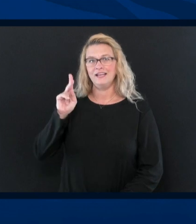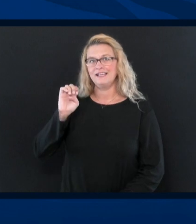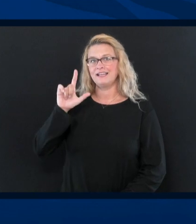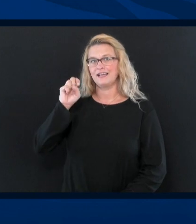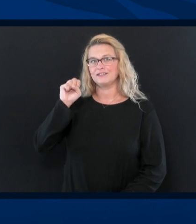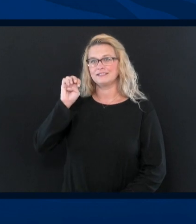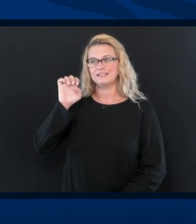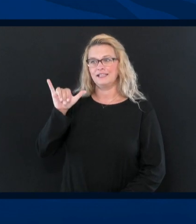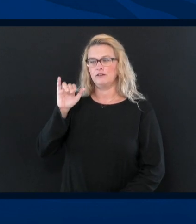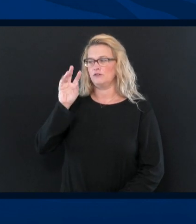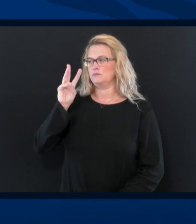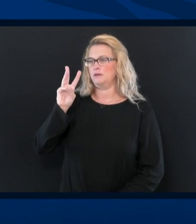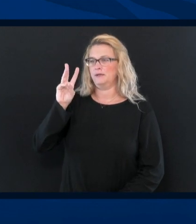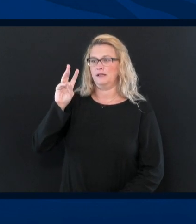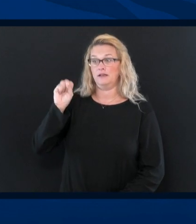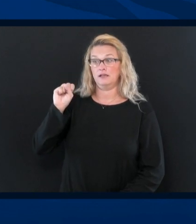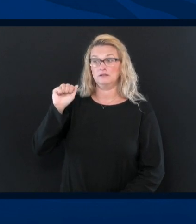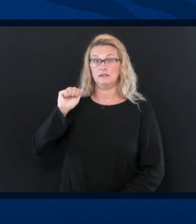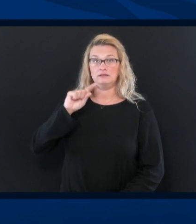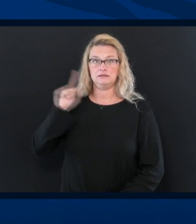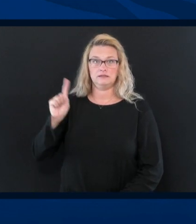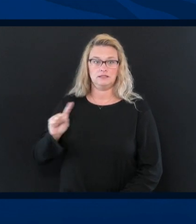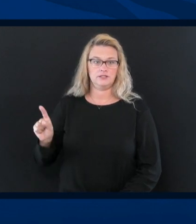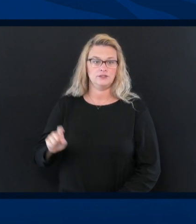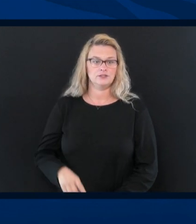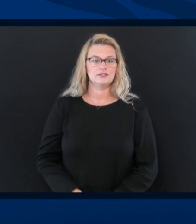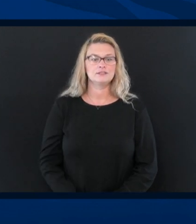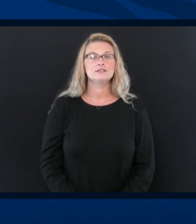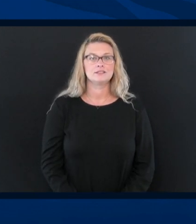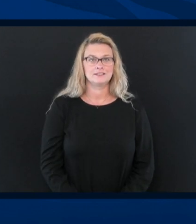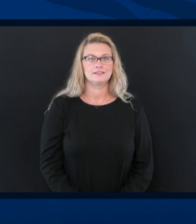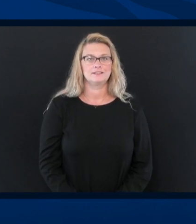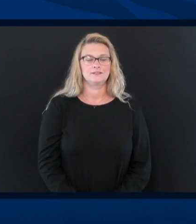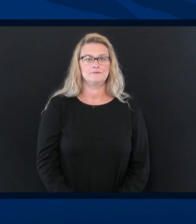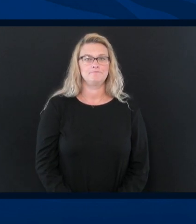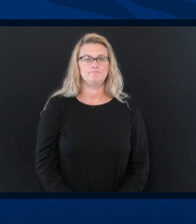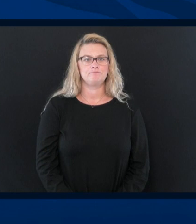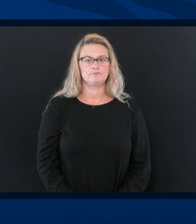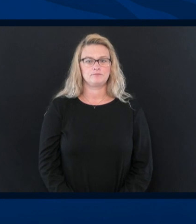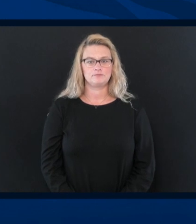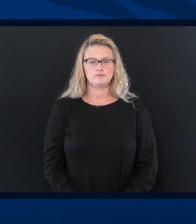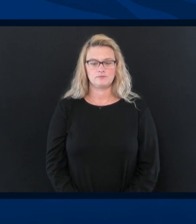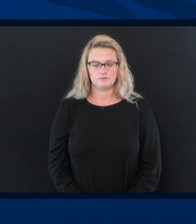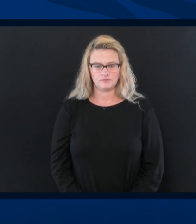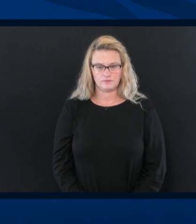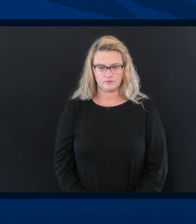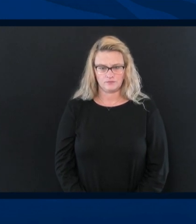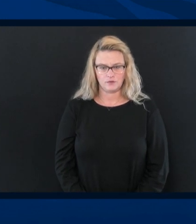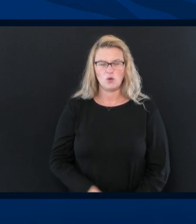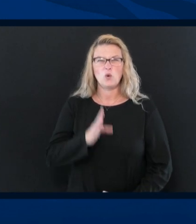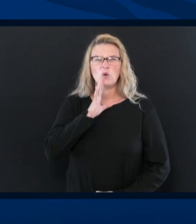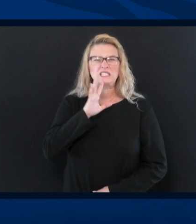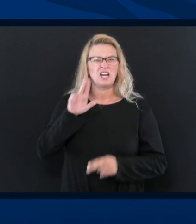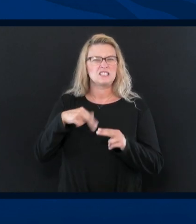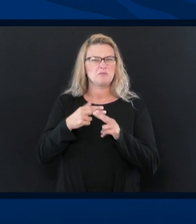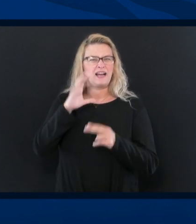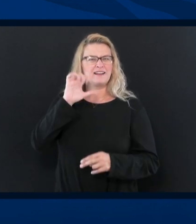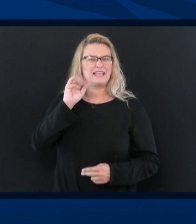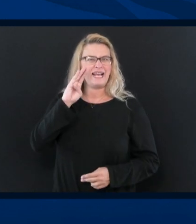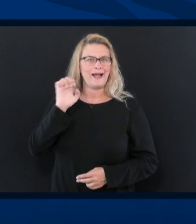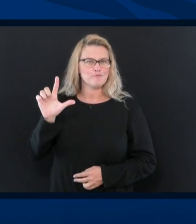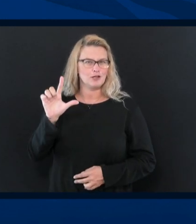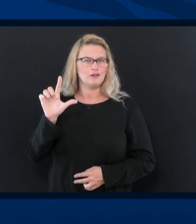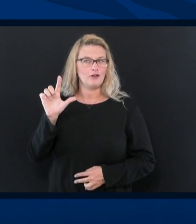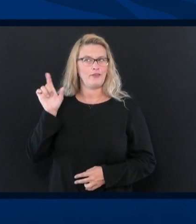WSAZ. Good afternoon, Kelsey Soto with WSAZ. We did talk already about Cabell County. Last night they issued